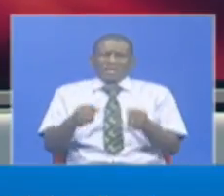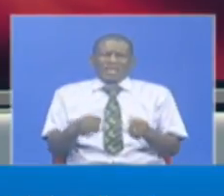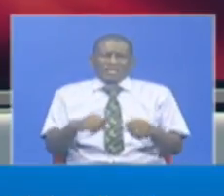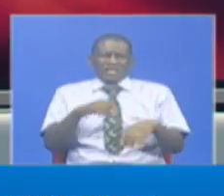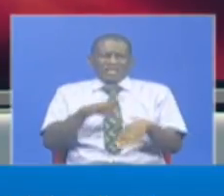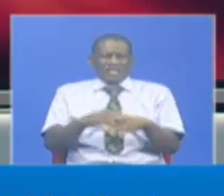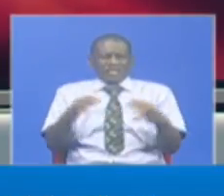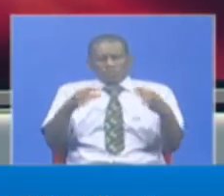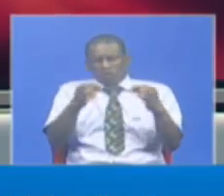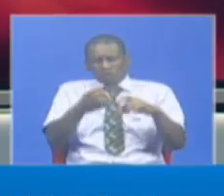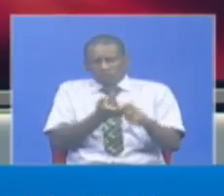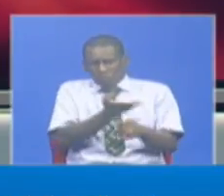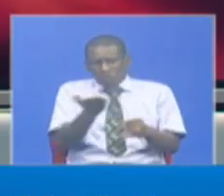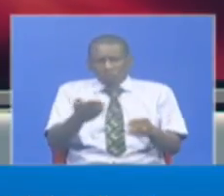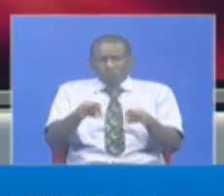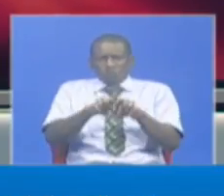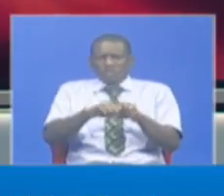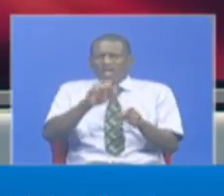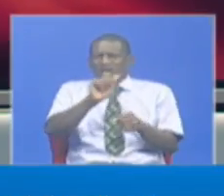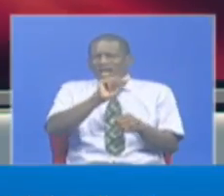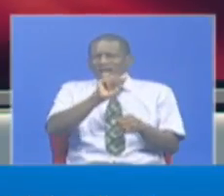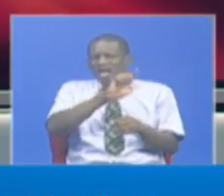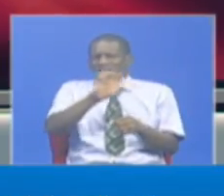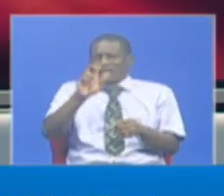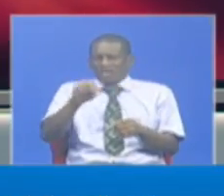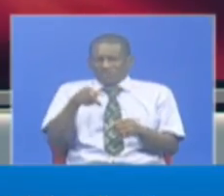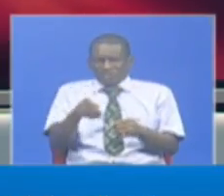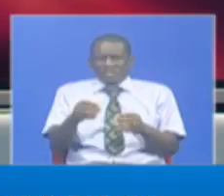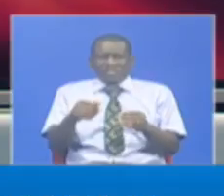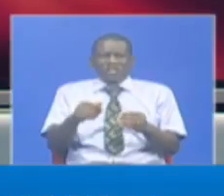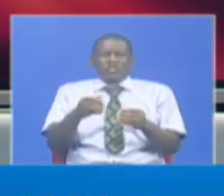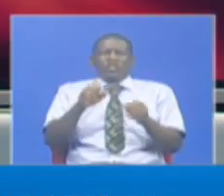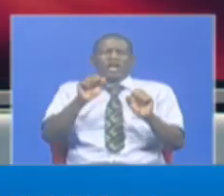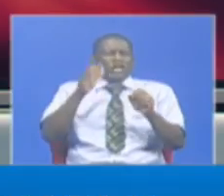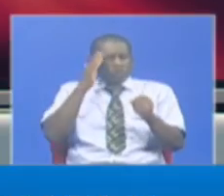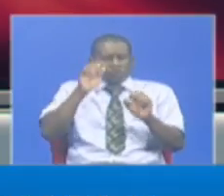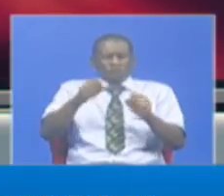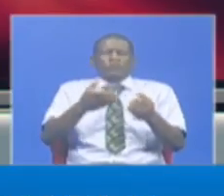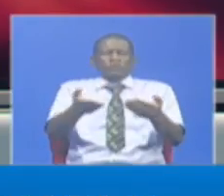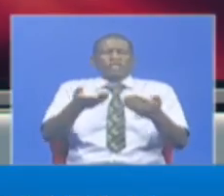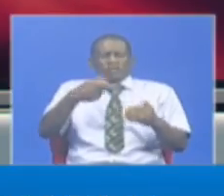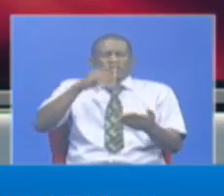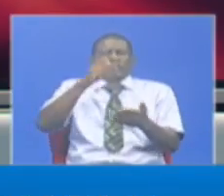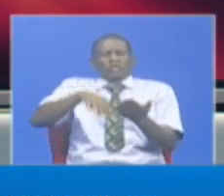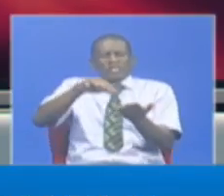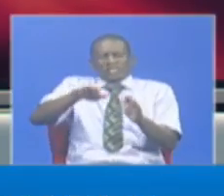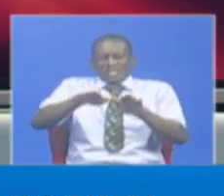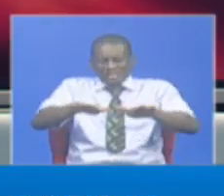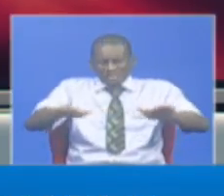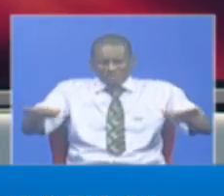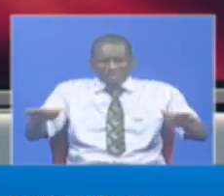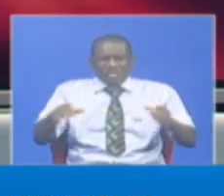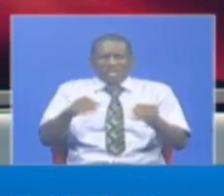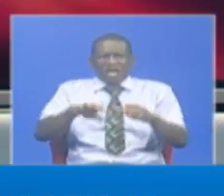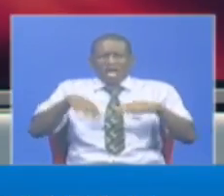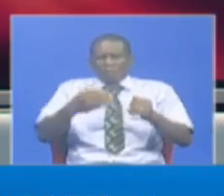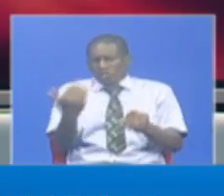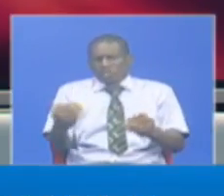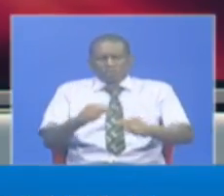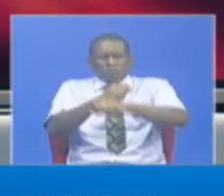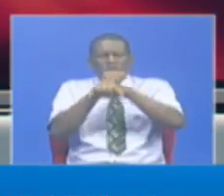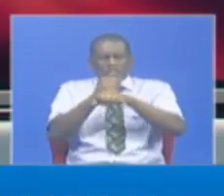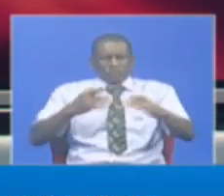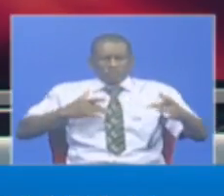reaction from you as well, Alan, on this. And I know you can give us a reality on the ground as far as the child protection is